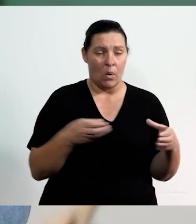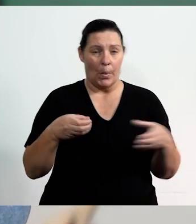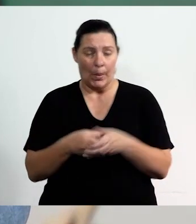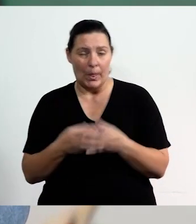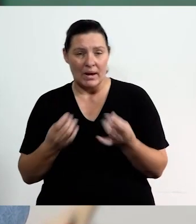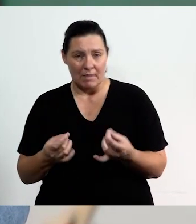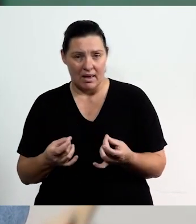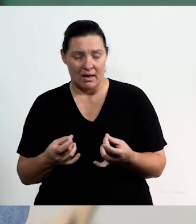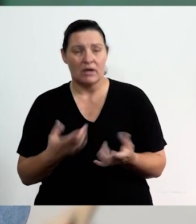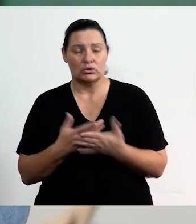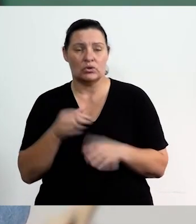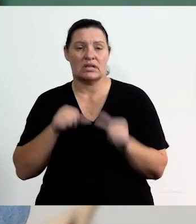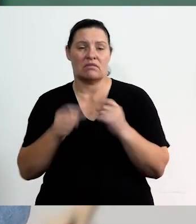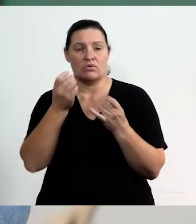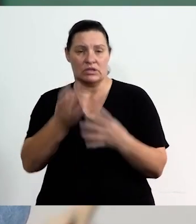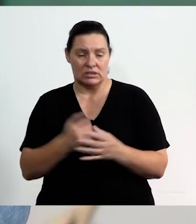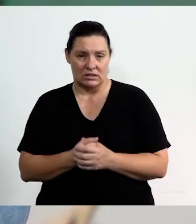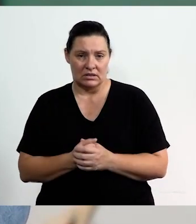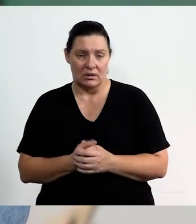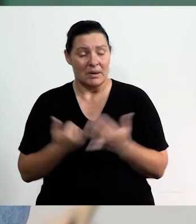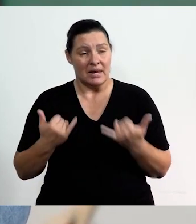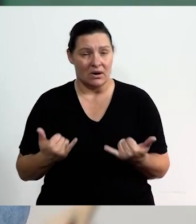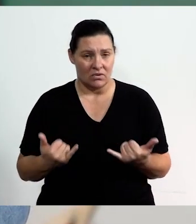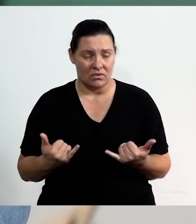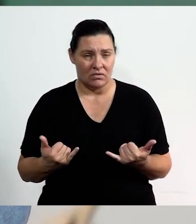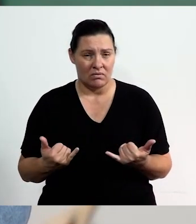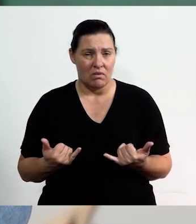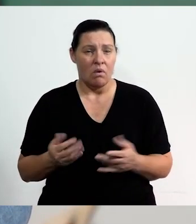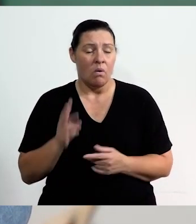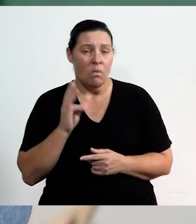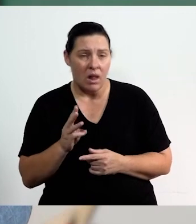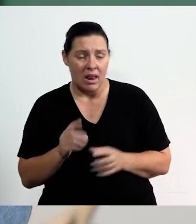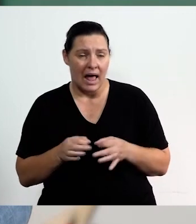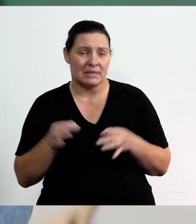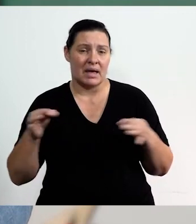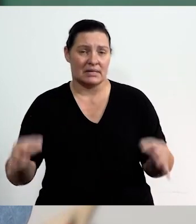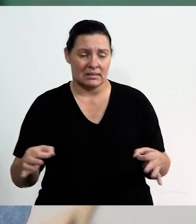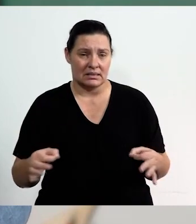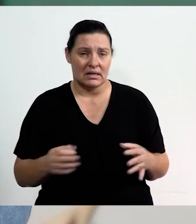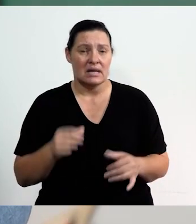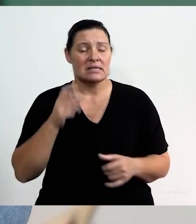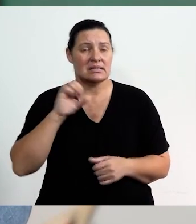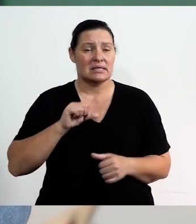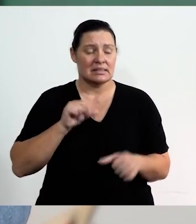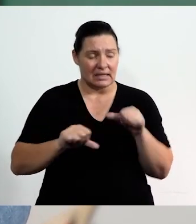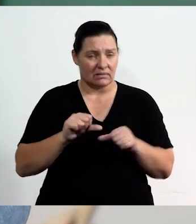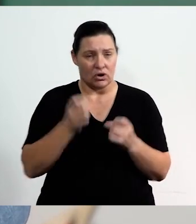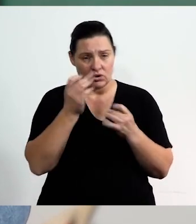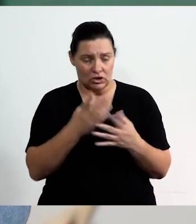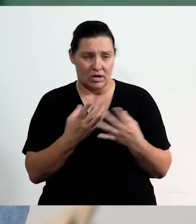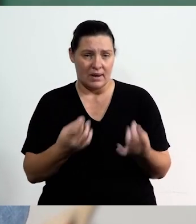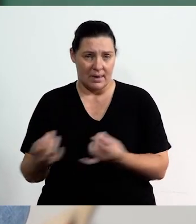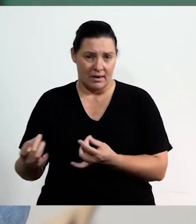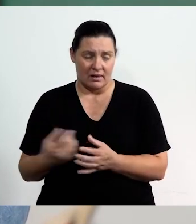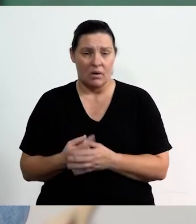big numbers or very small numbers to scientific notation. But now we are going to expand the following